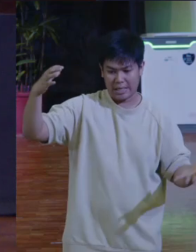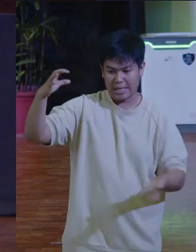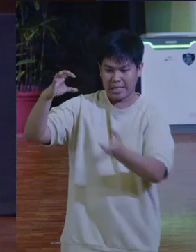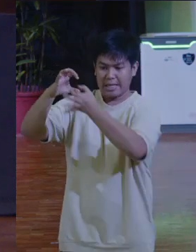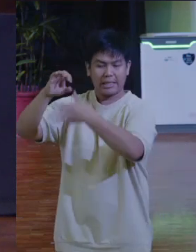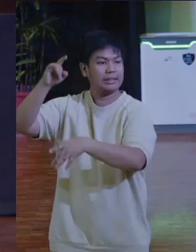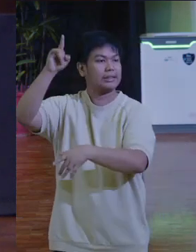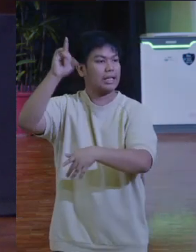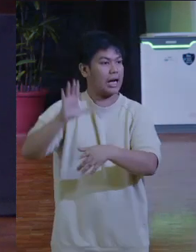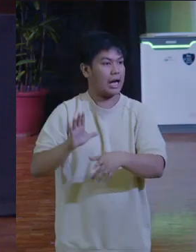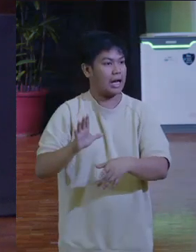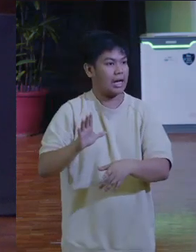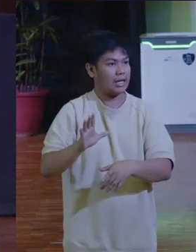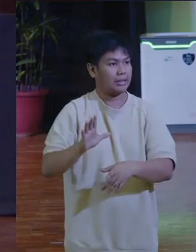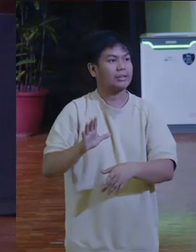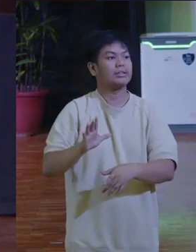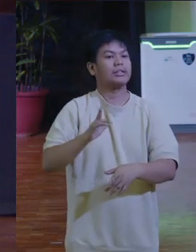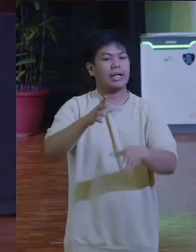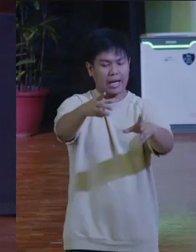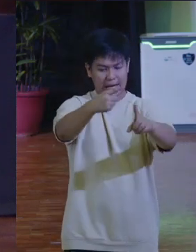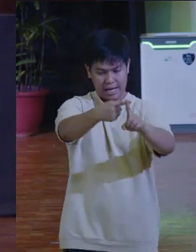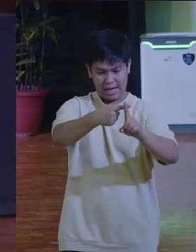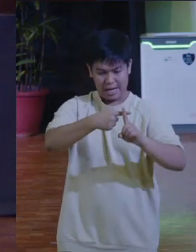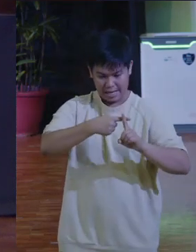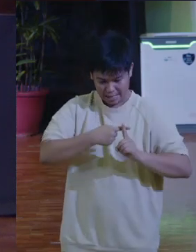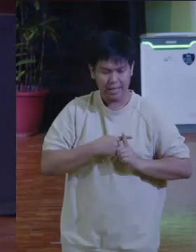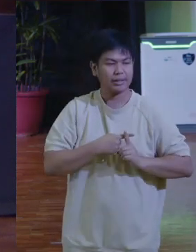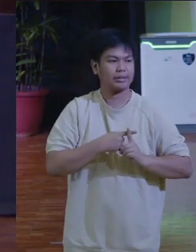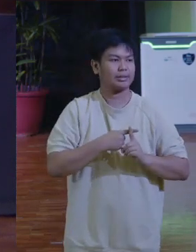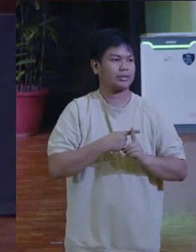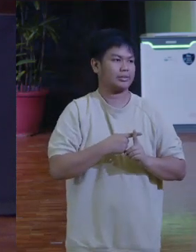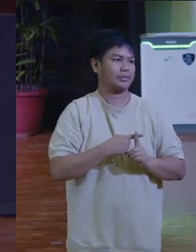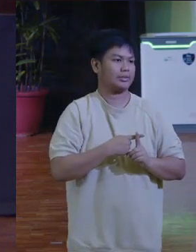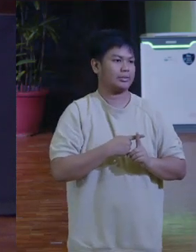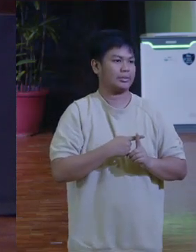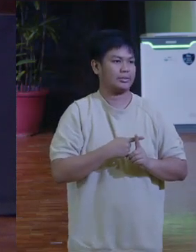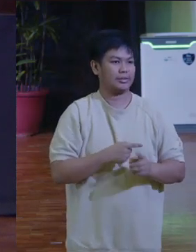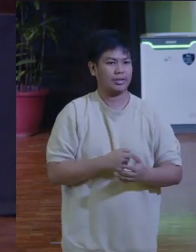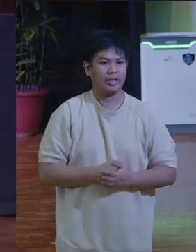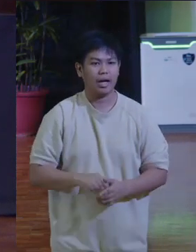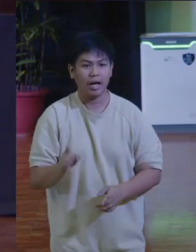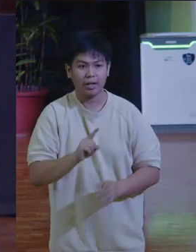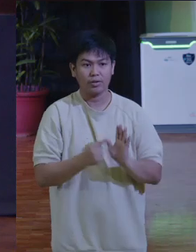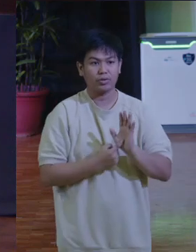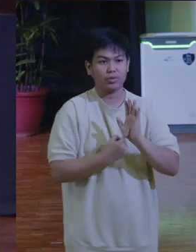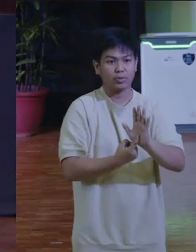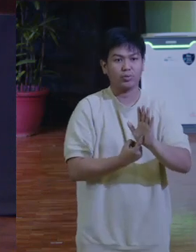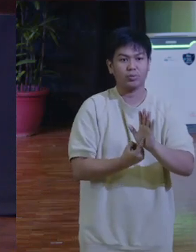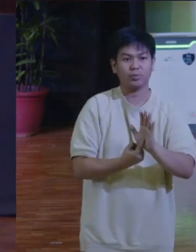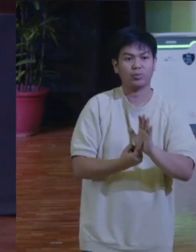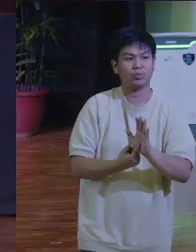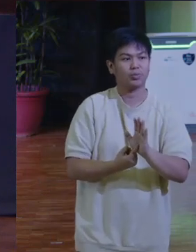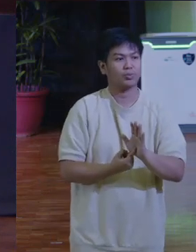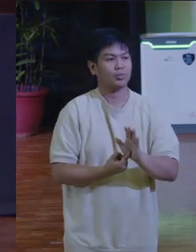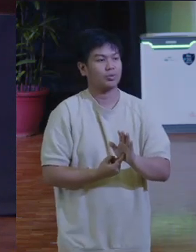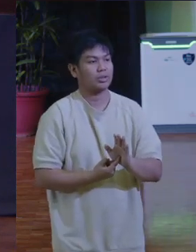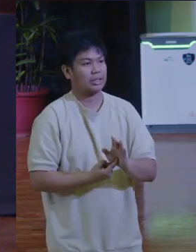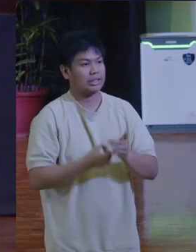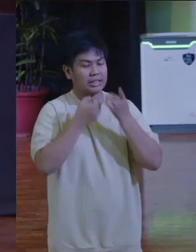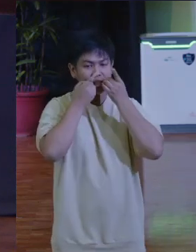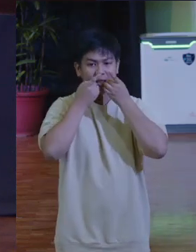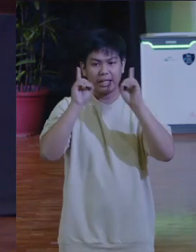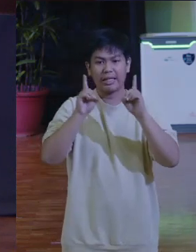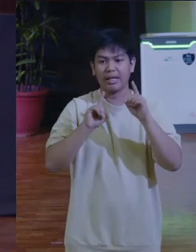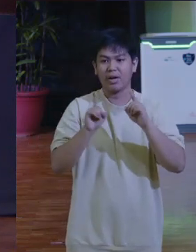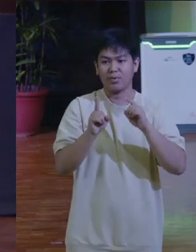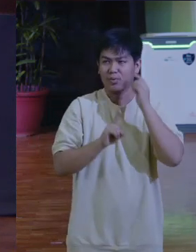langit dahil sa ating pagkakasala, nalayo na tayo sa kanila. Ang sabi ng declaration ng Lord